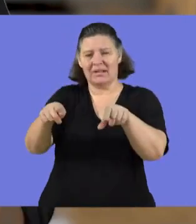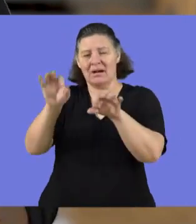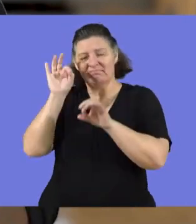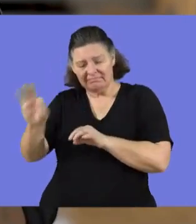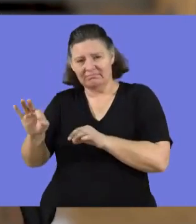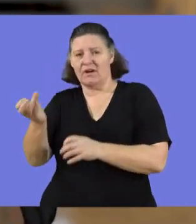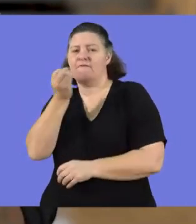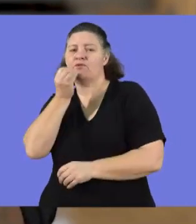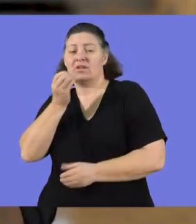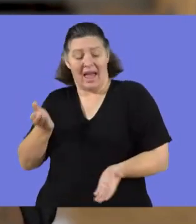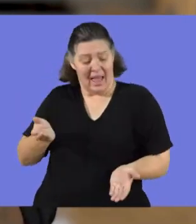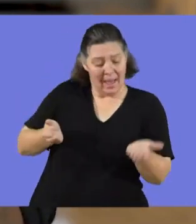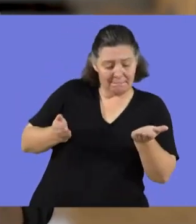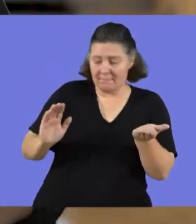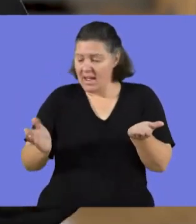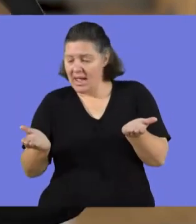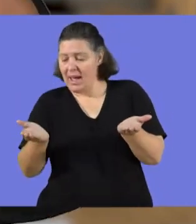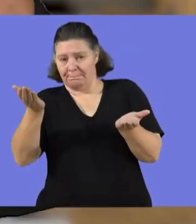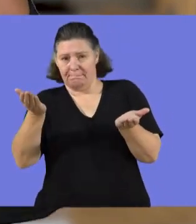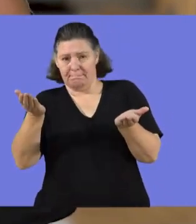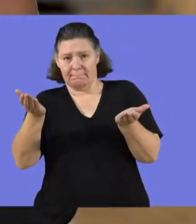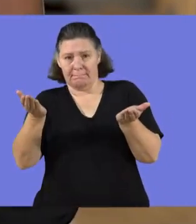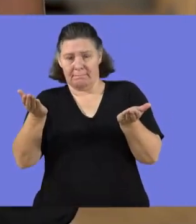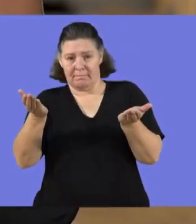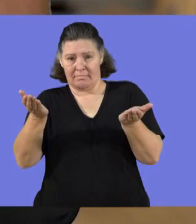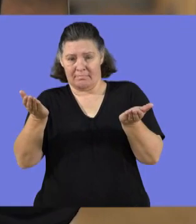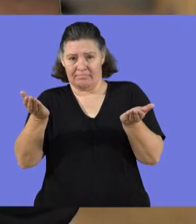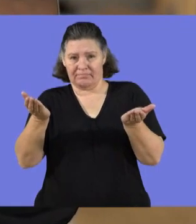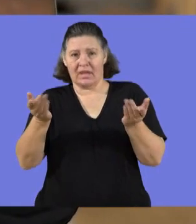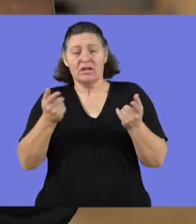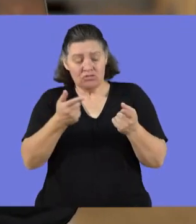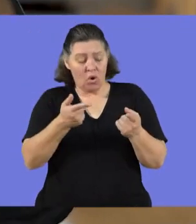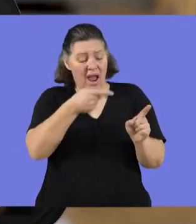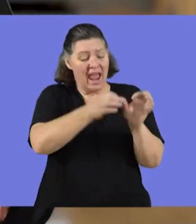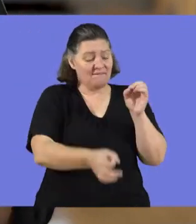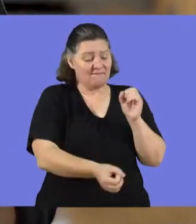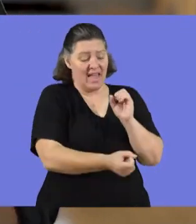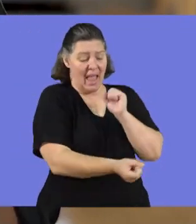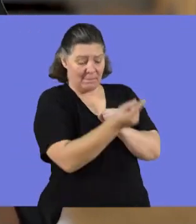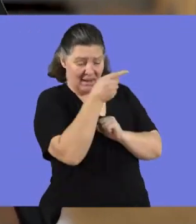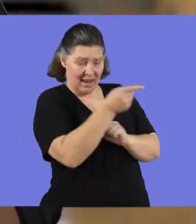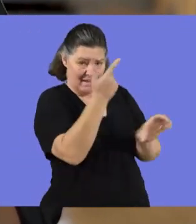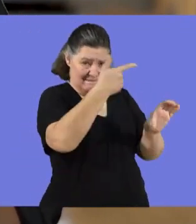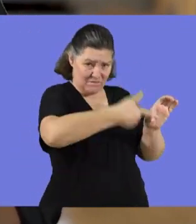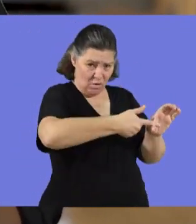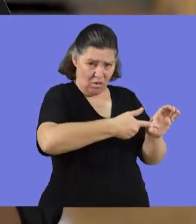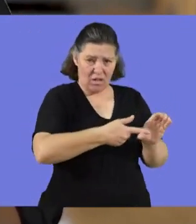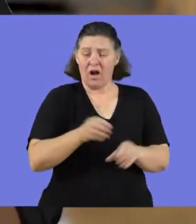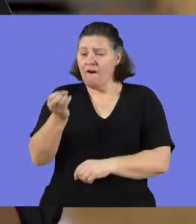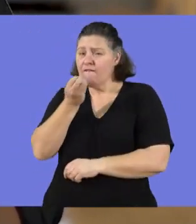to the price of food. Whatever happens to the fuel price affects the price of